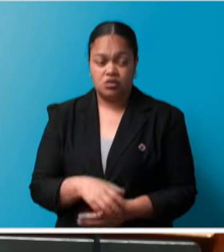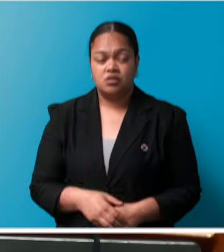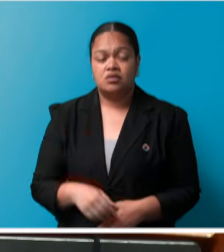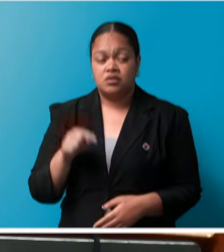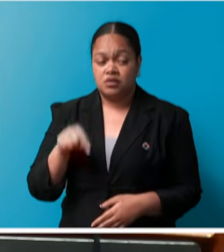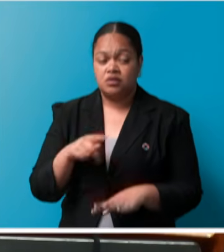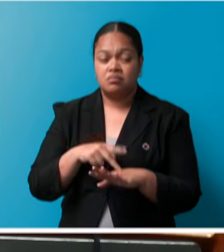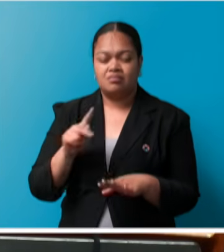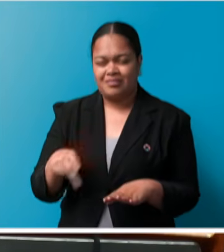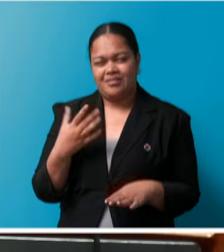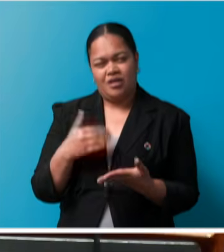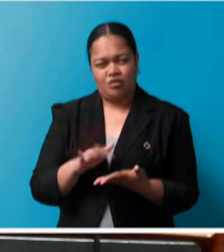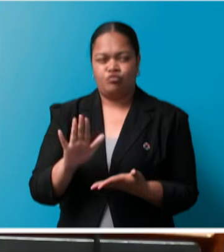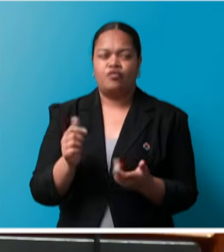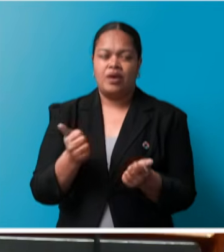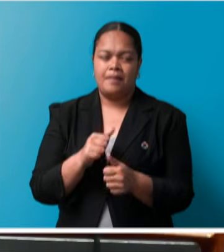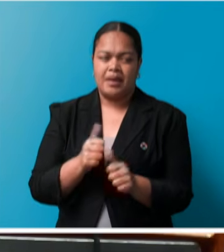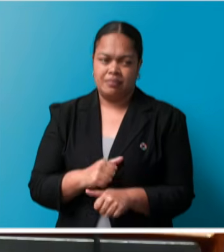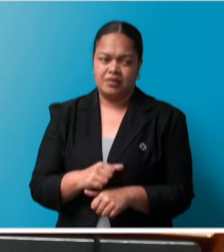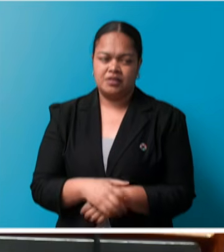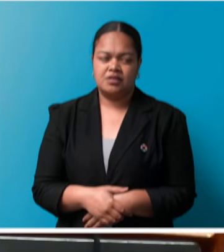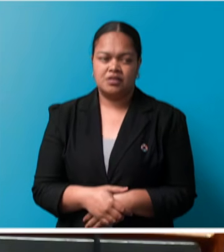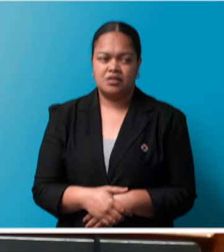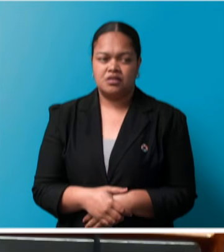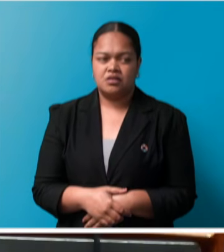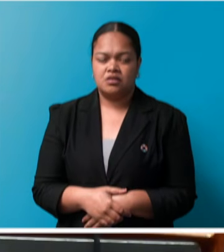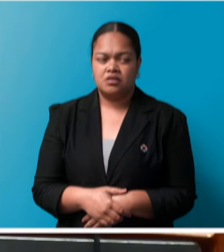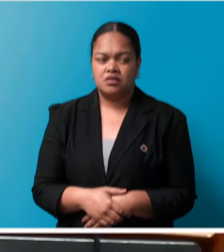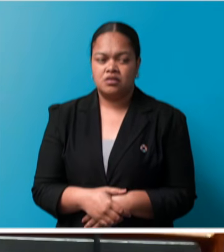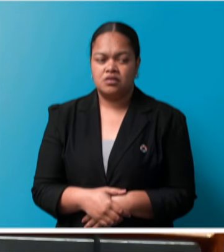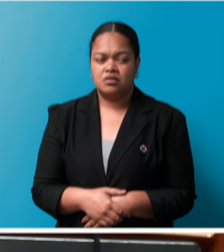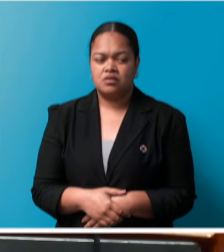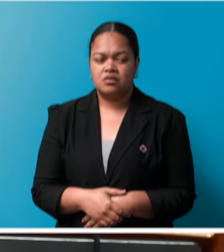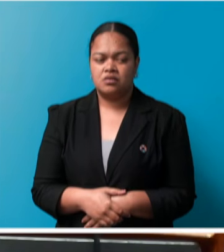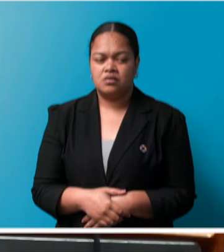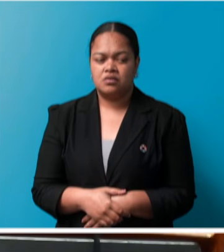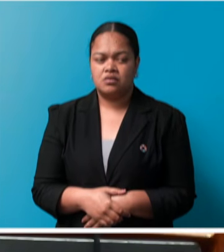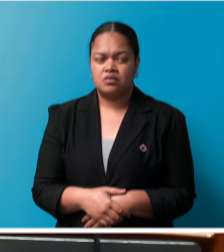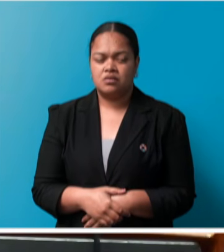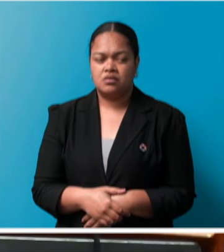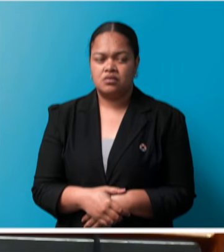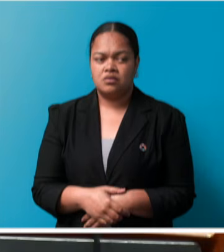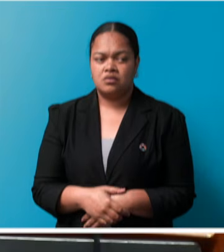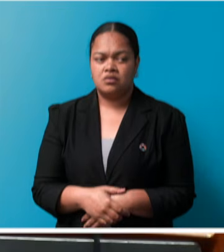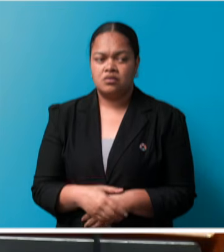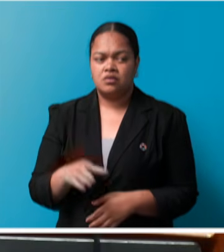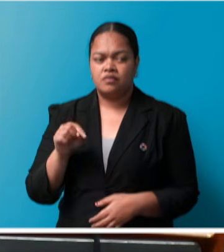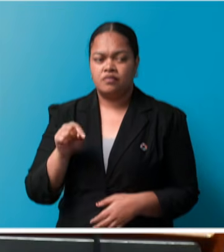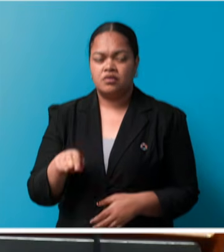has approved amendments to the Schedule 1 of the Higher Salaries Commission,